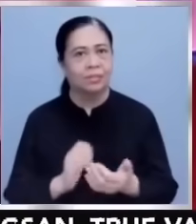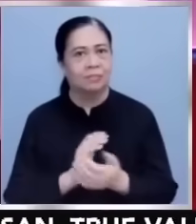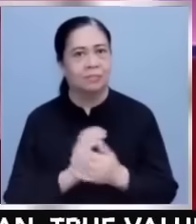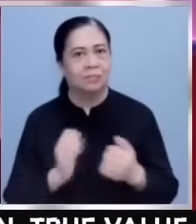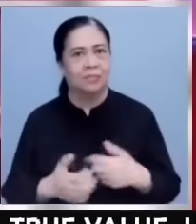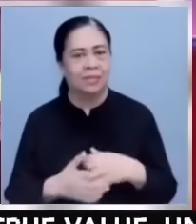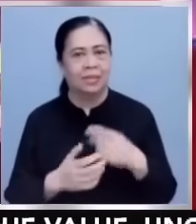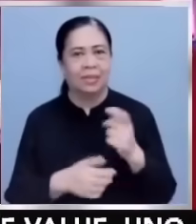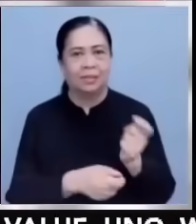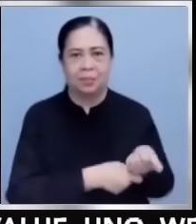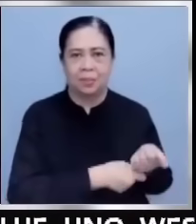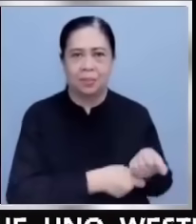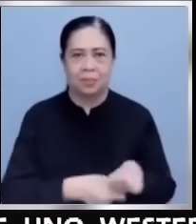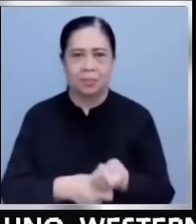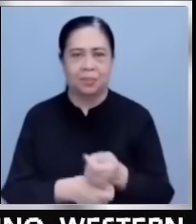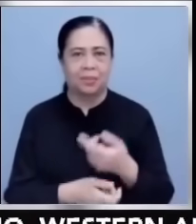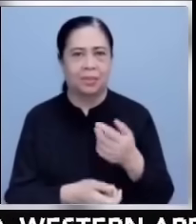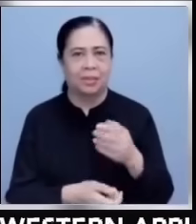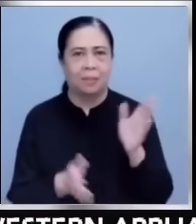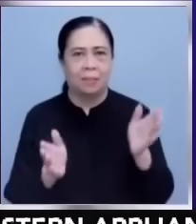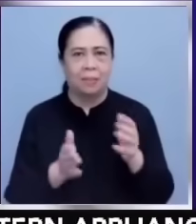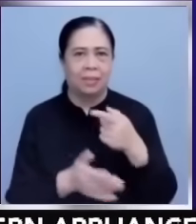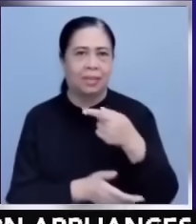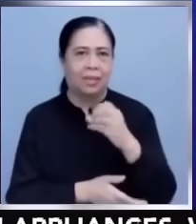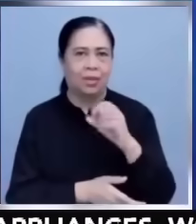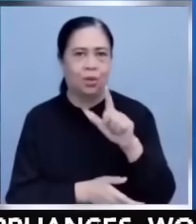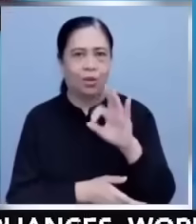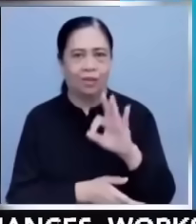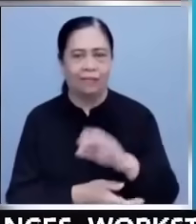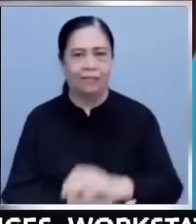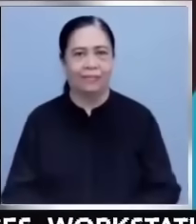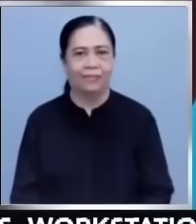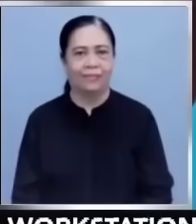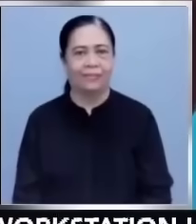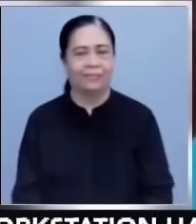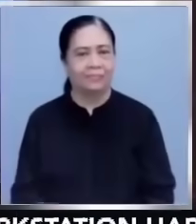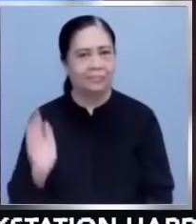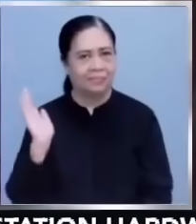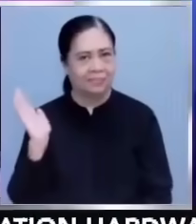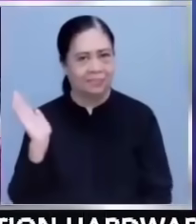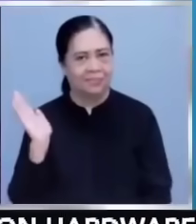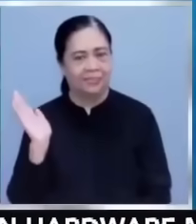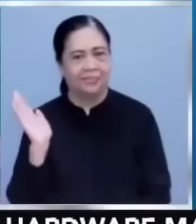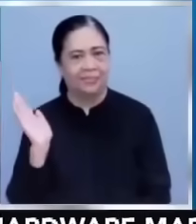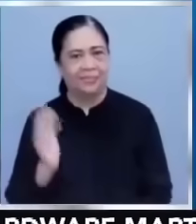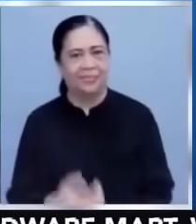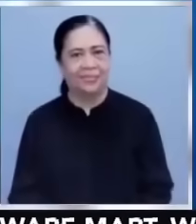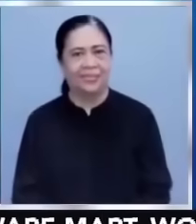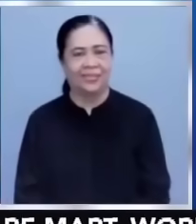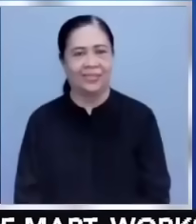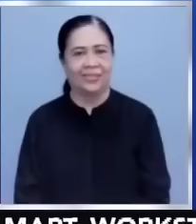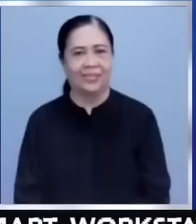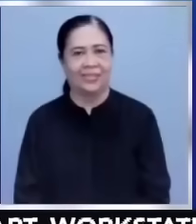their version of mini golf, ang crazy golf. Okay, lahat. Ang hirap nito.